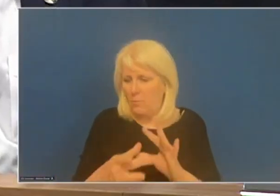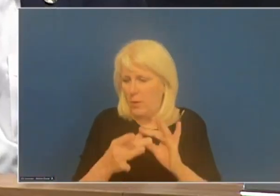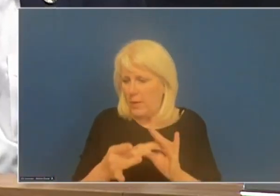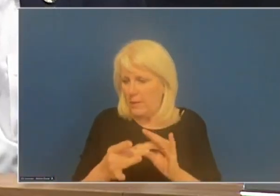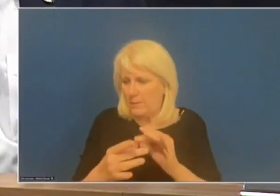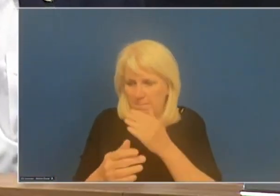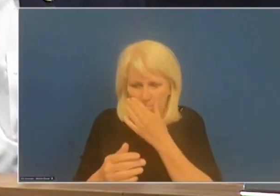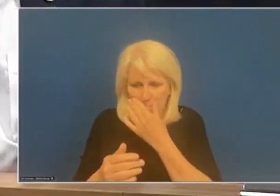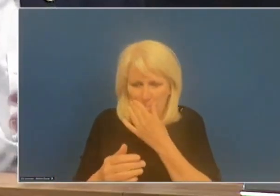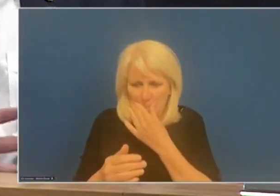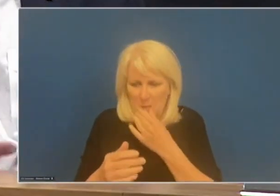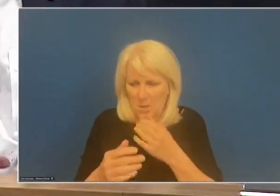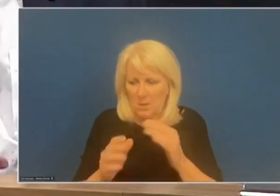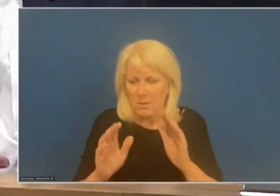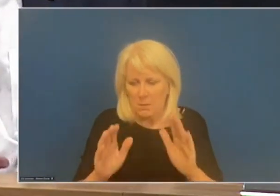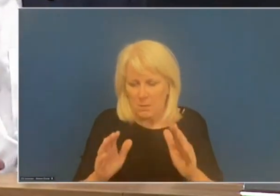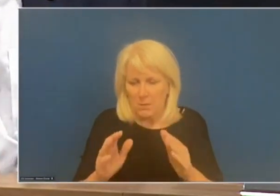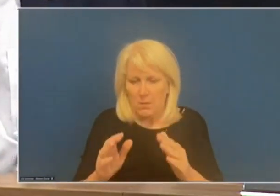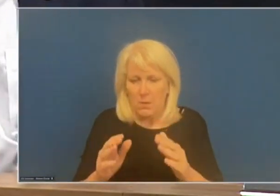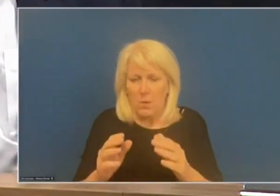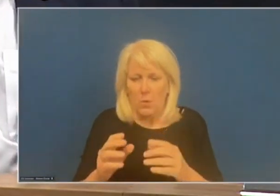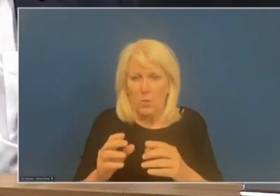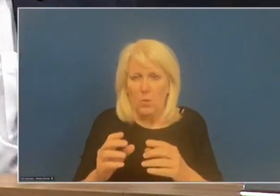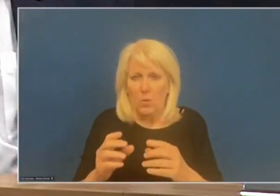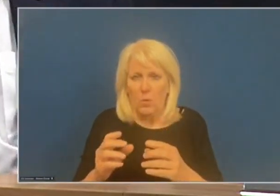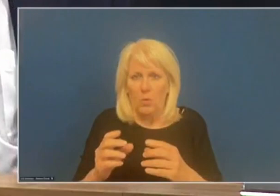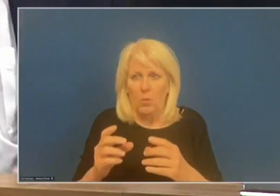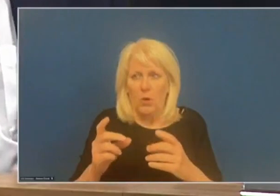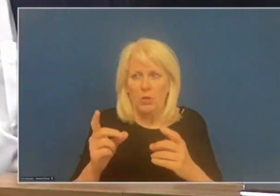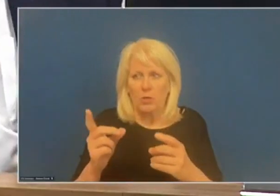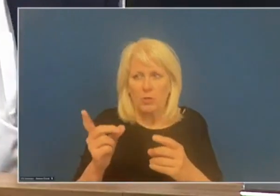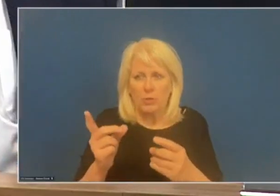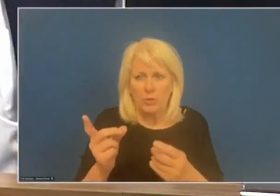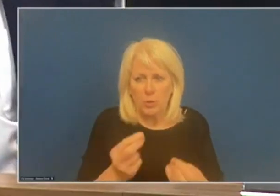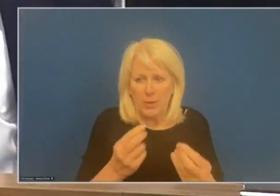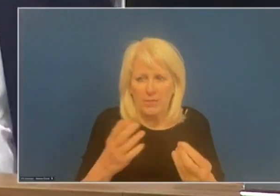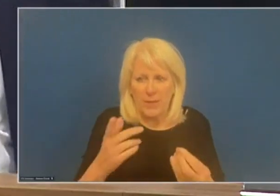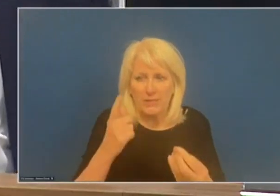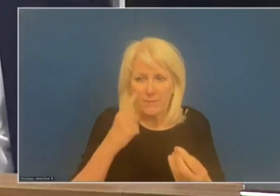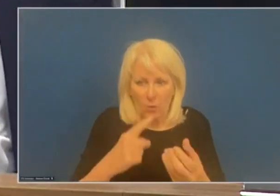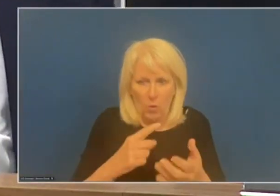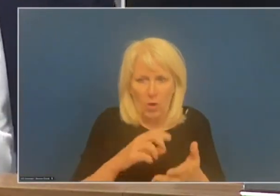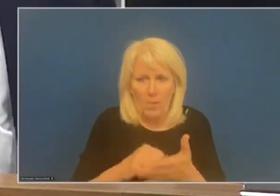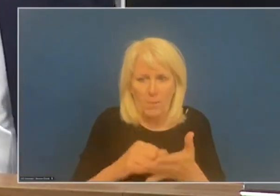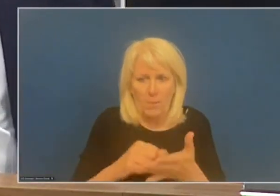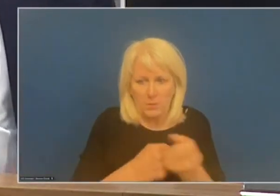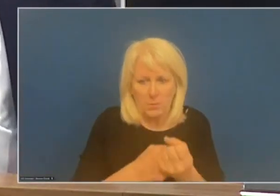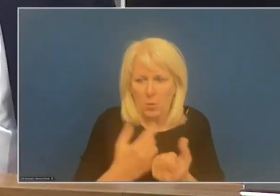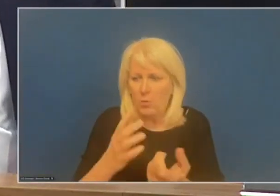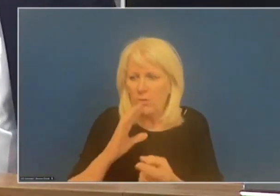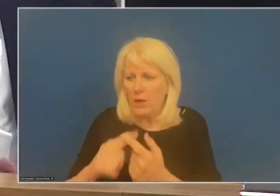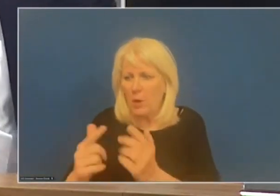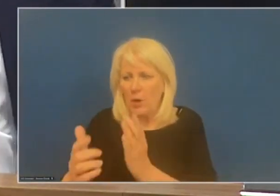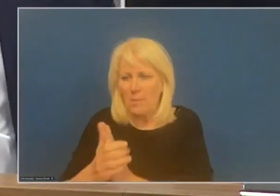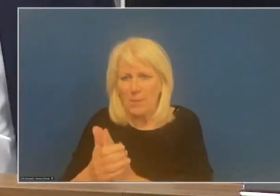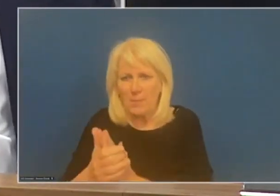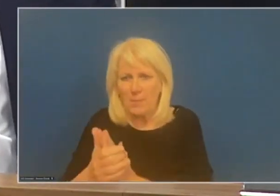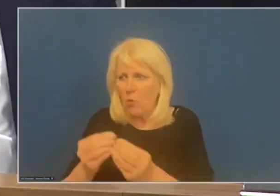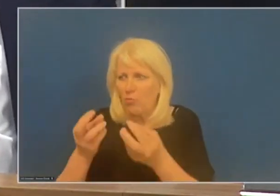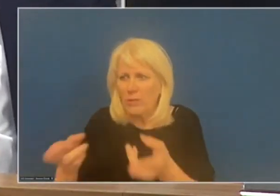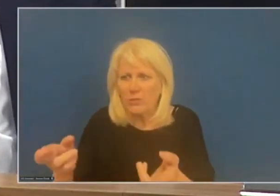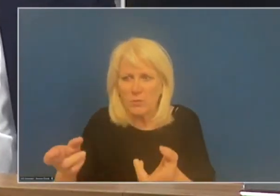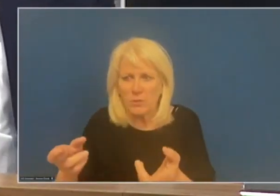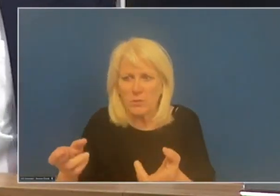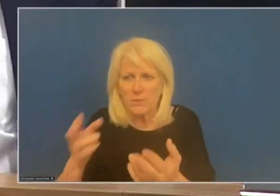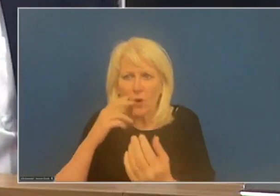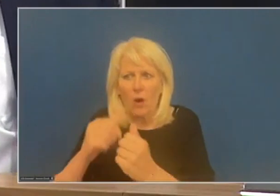what we're doing a lot for abortion, but when we've discussed today these amendments that would have brought more resources to bear